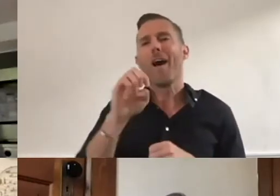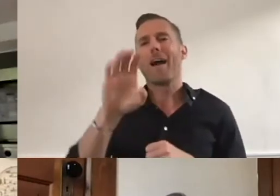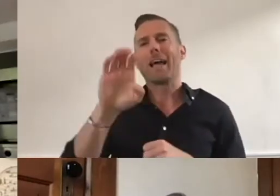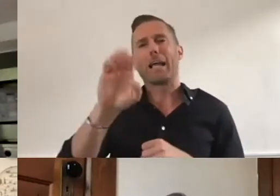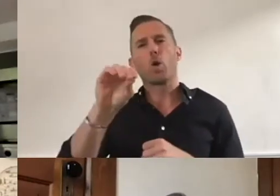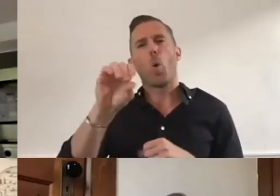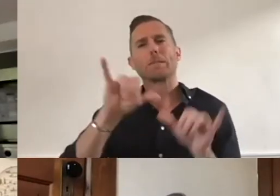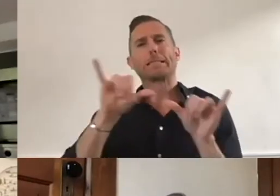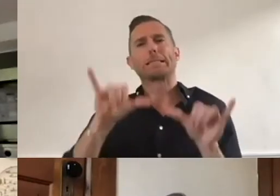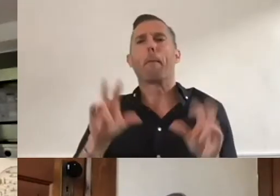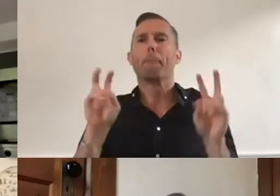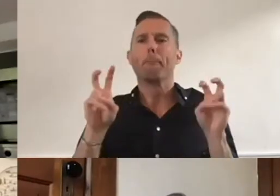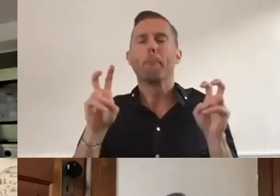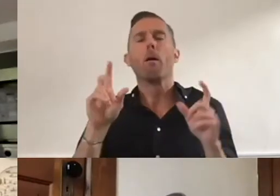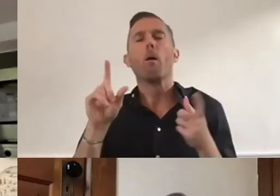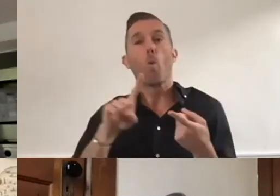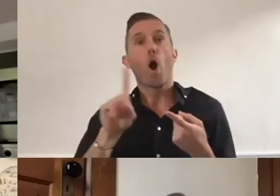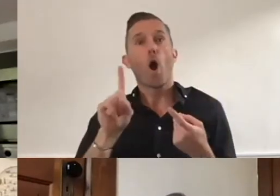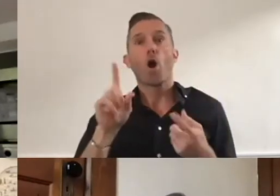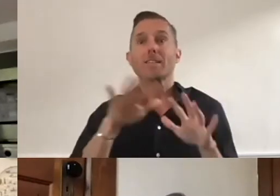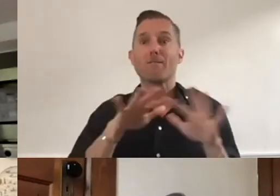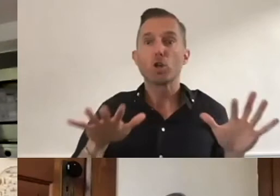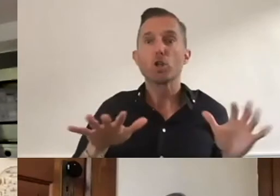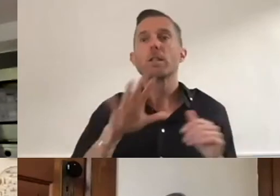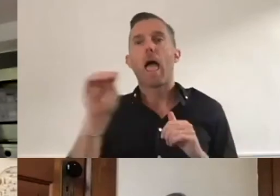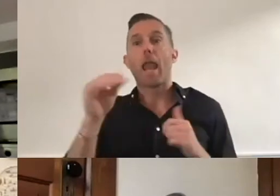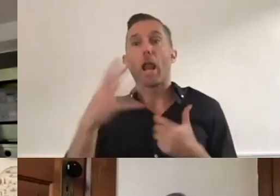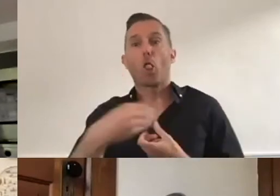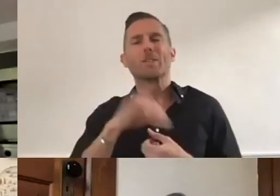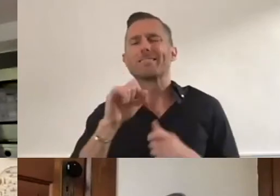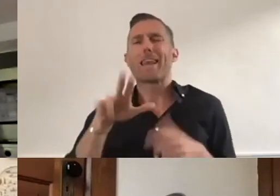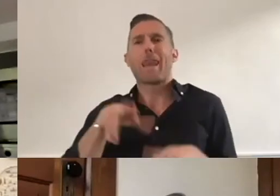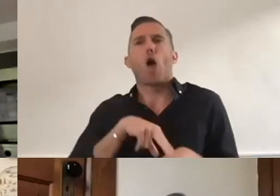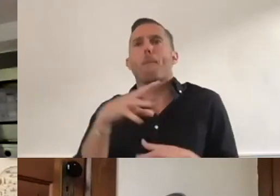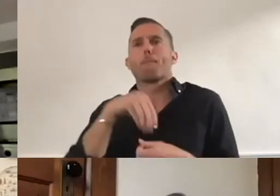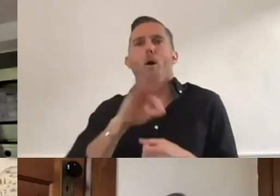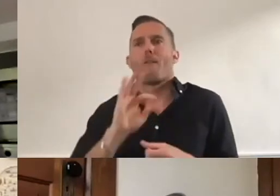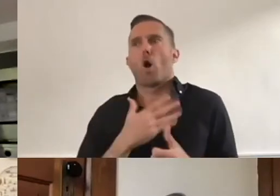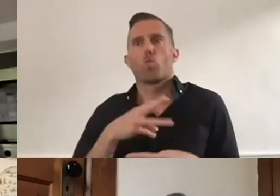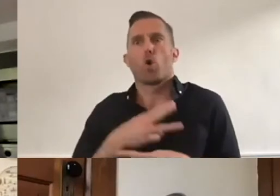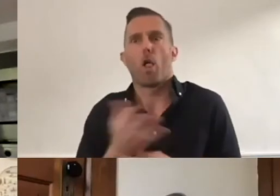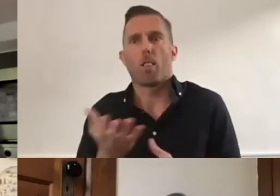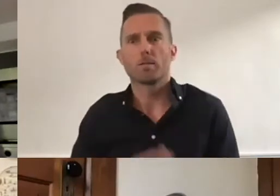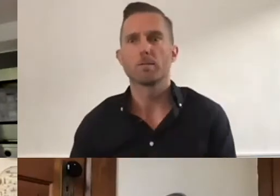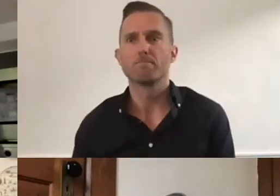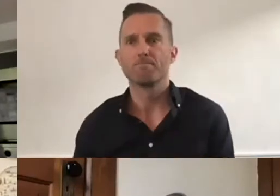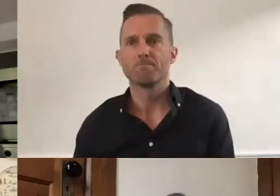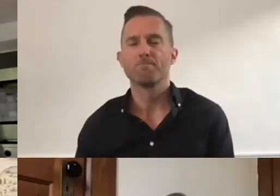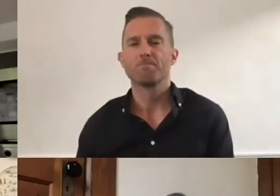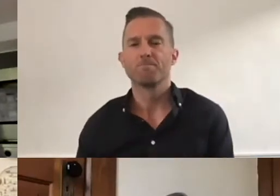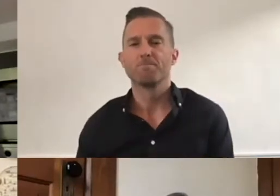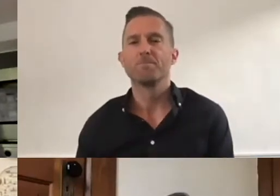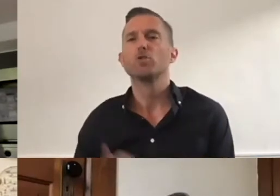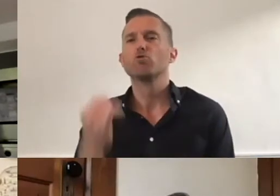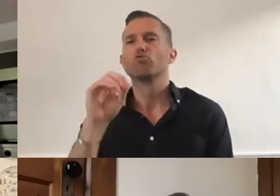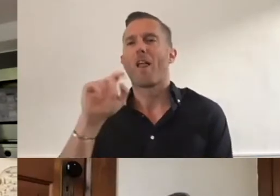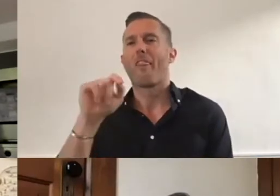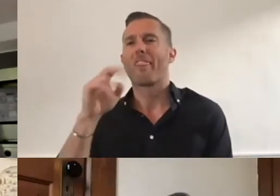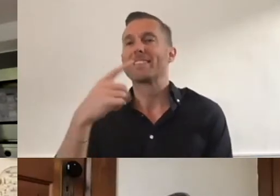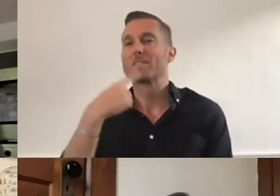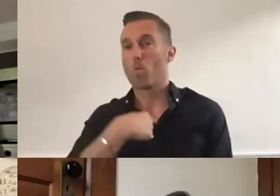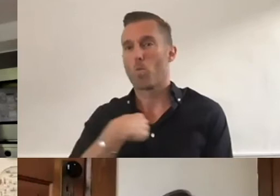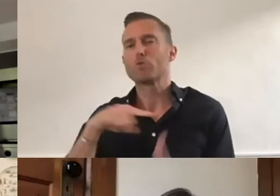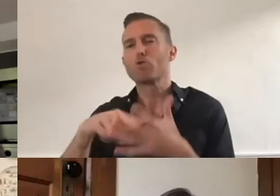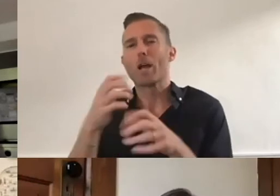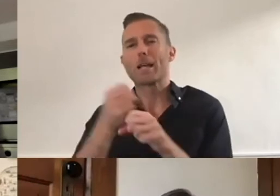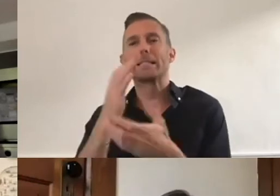which diversity and inclusion is a natural part of the world in which we're creating. Great, we've started to get some questions